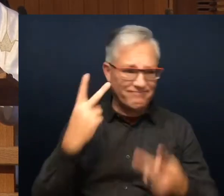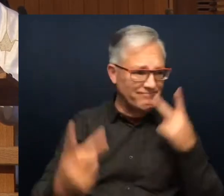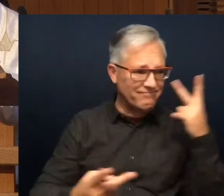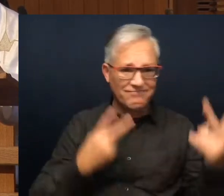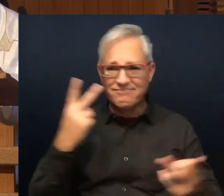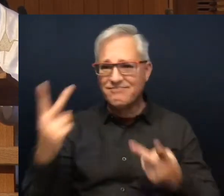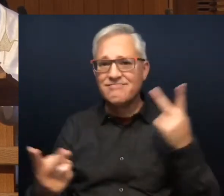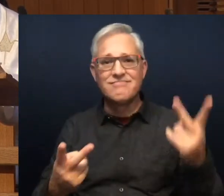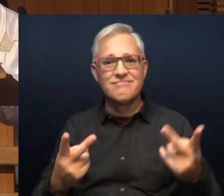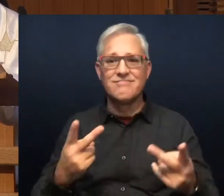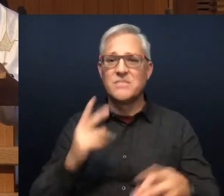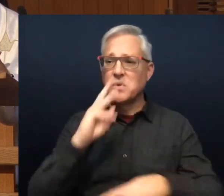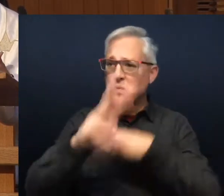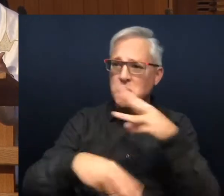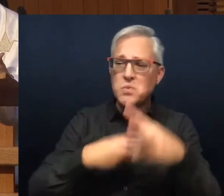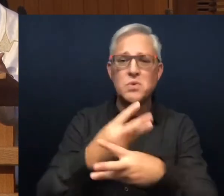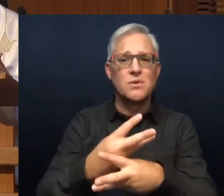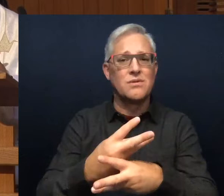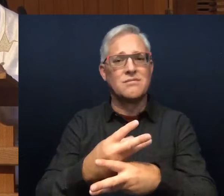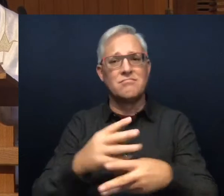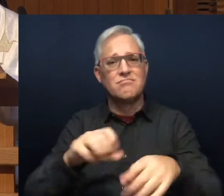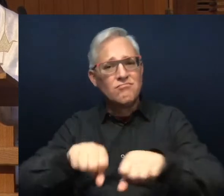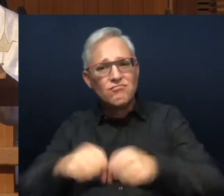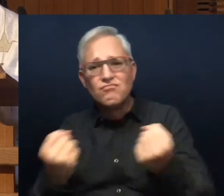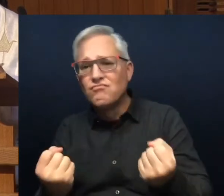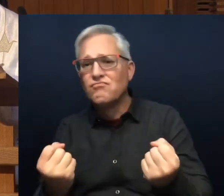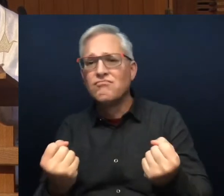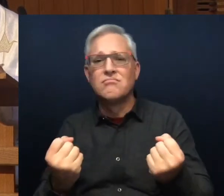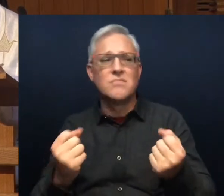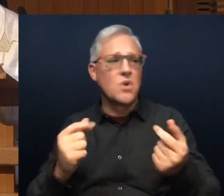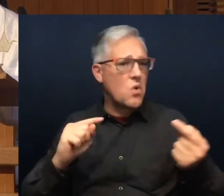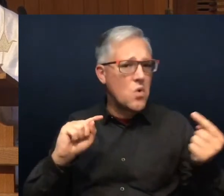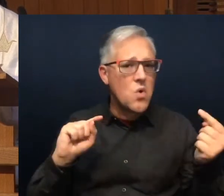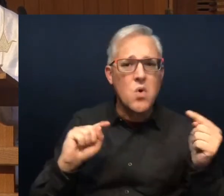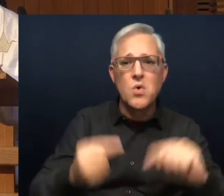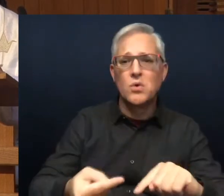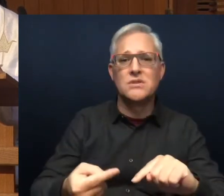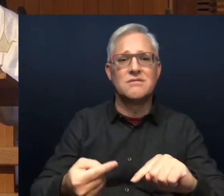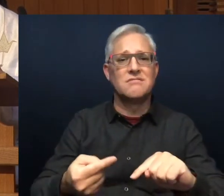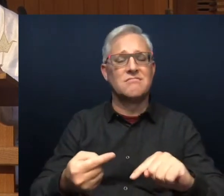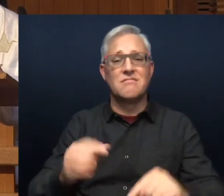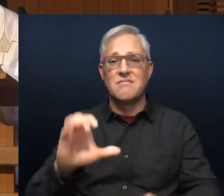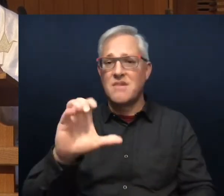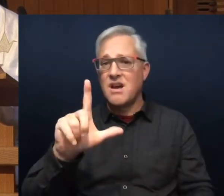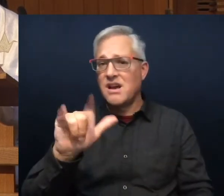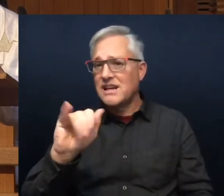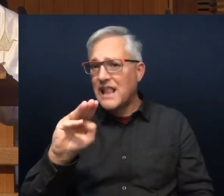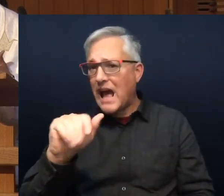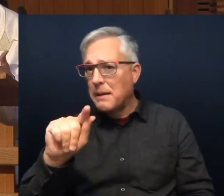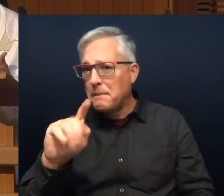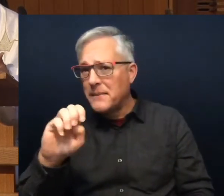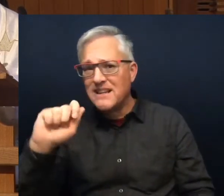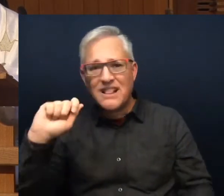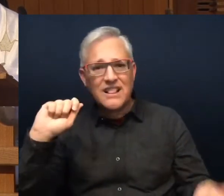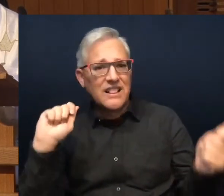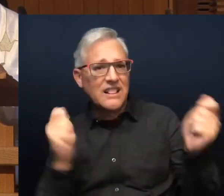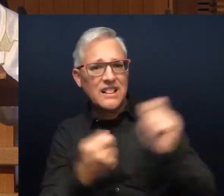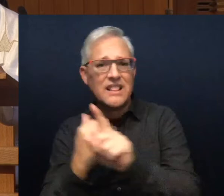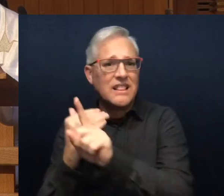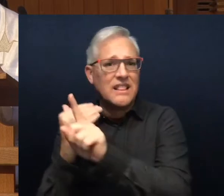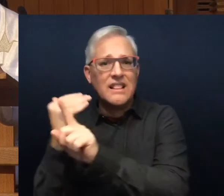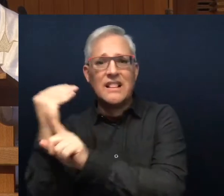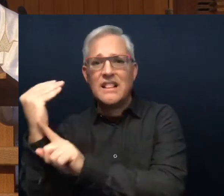encounter the reality of our broken and hurting world in the climate crisis. The evils